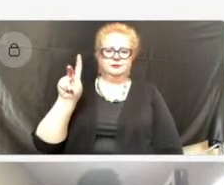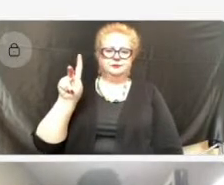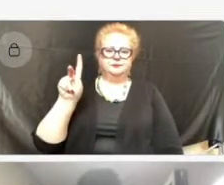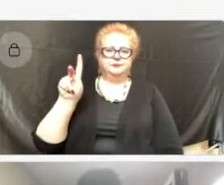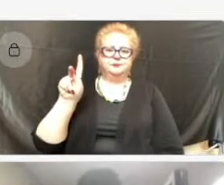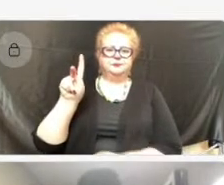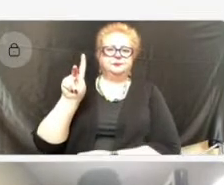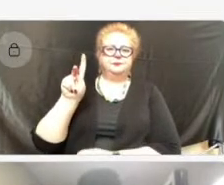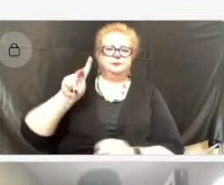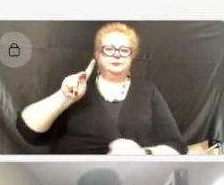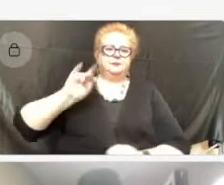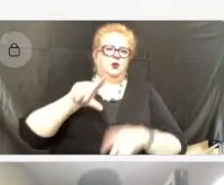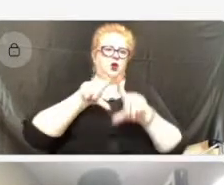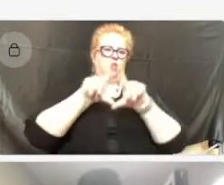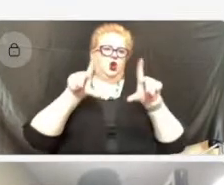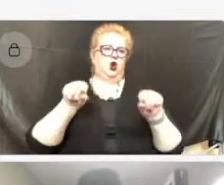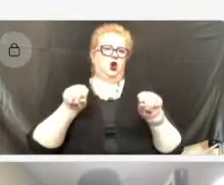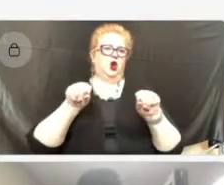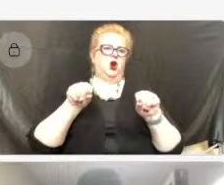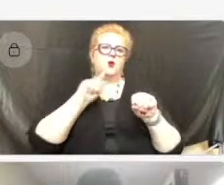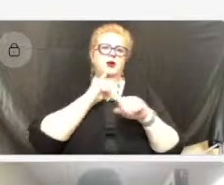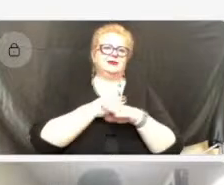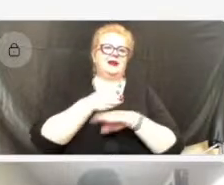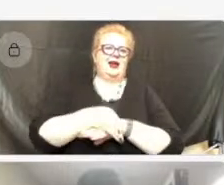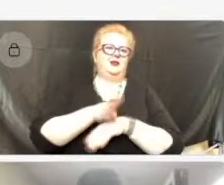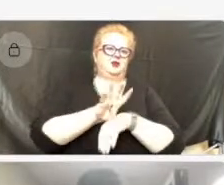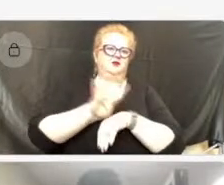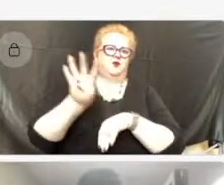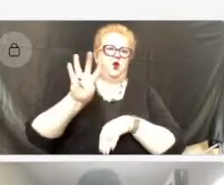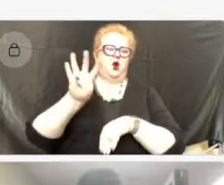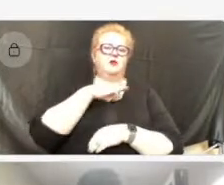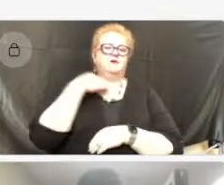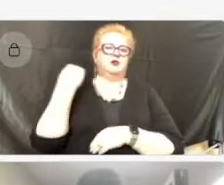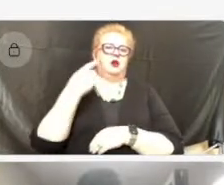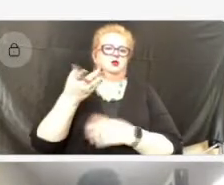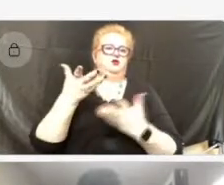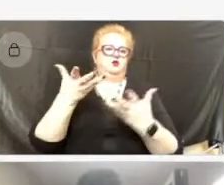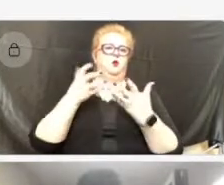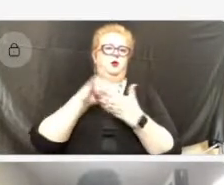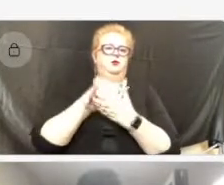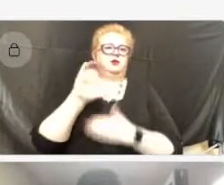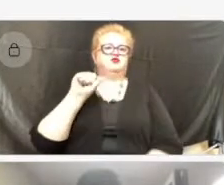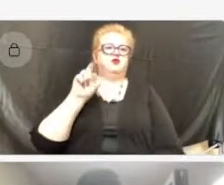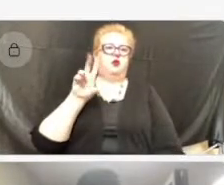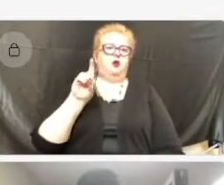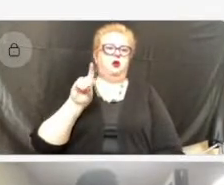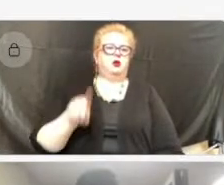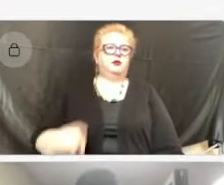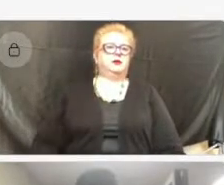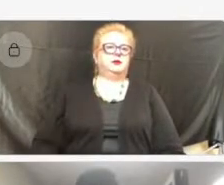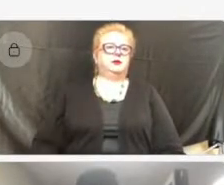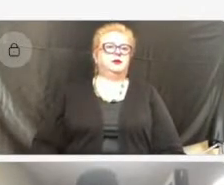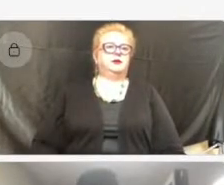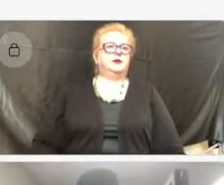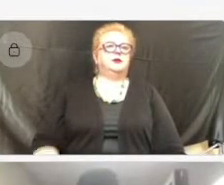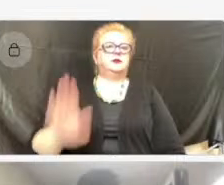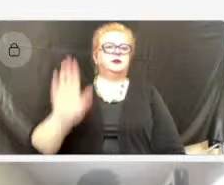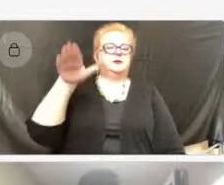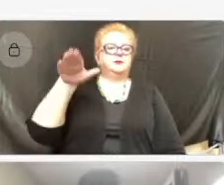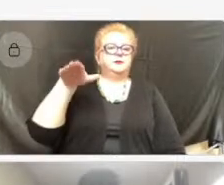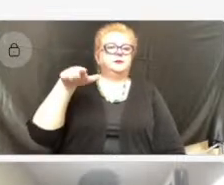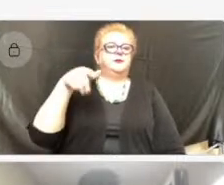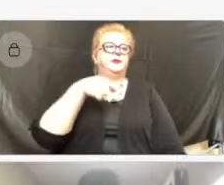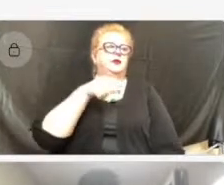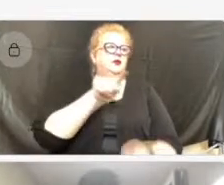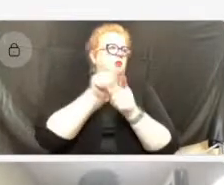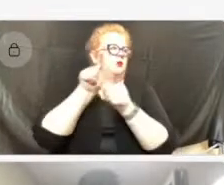the card was provided to me after the 4 o'clock cutoff, Commissioner. Would you like the card, please? It was also